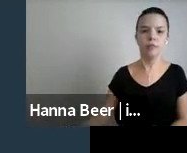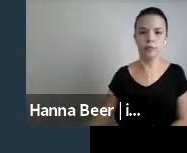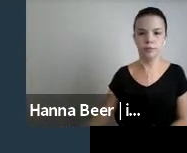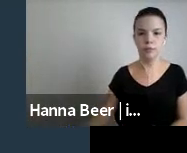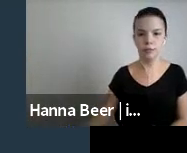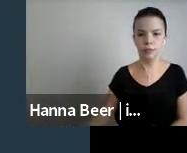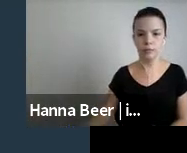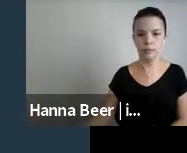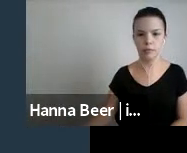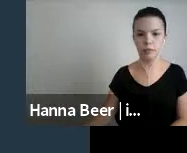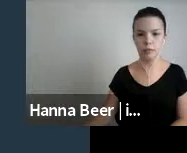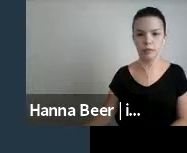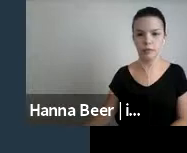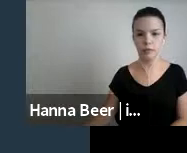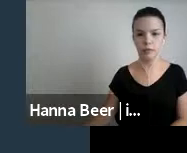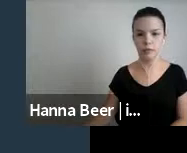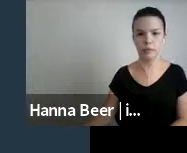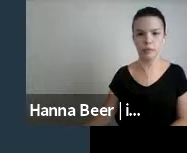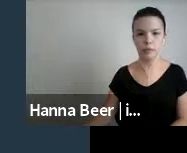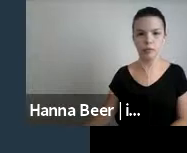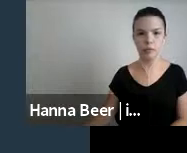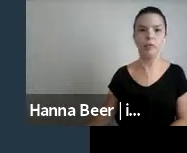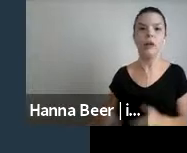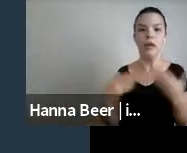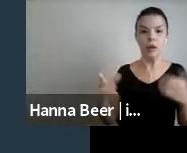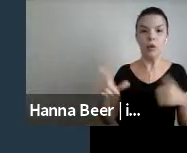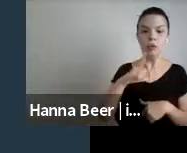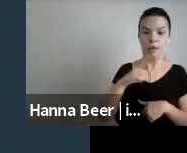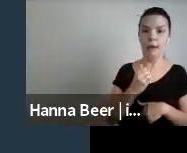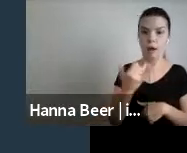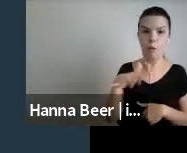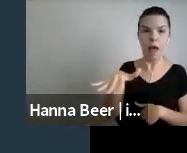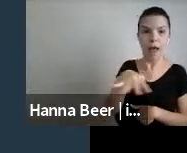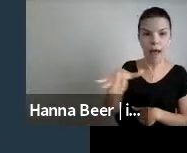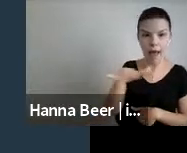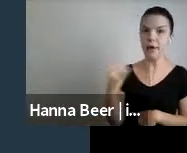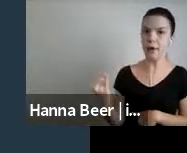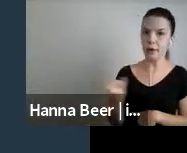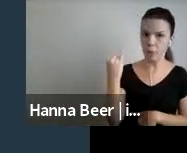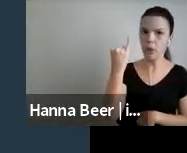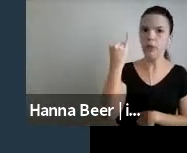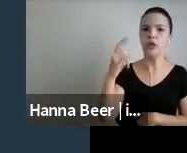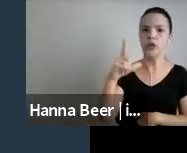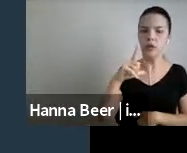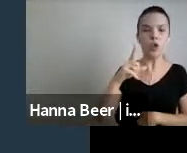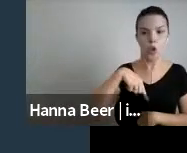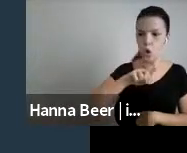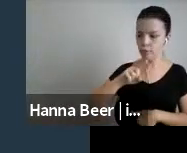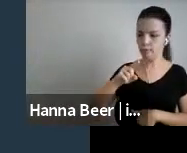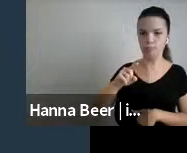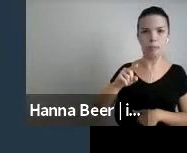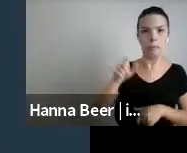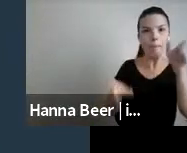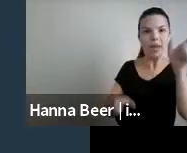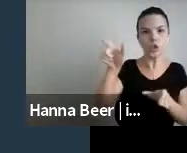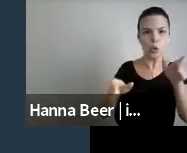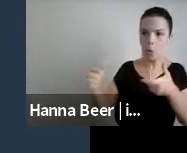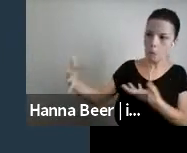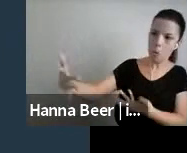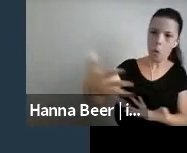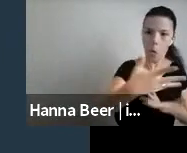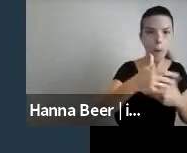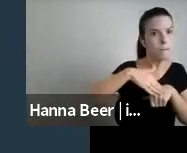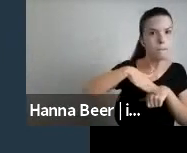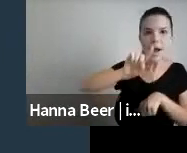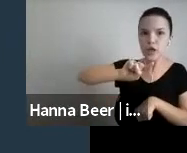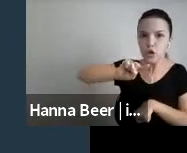marine mammal area. We had guidance on the criteria with more than 1,000 experts, and put